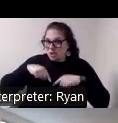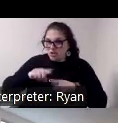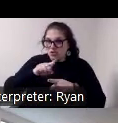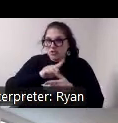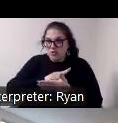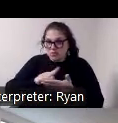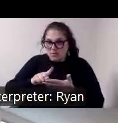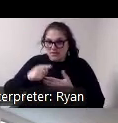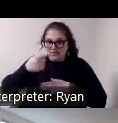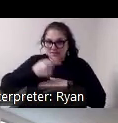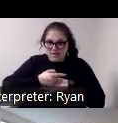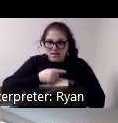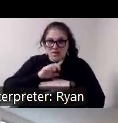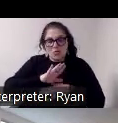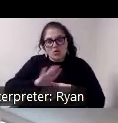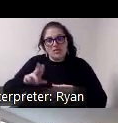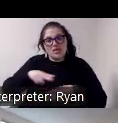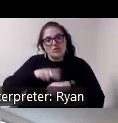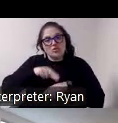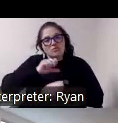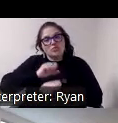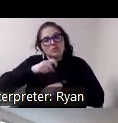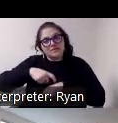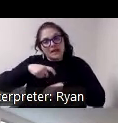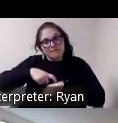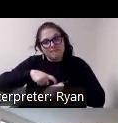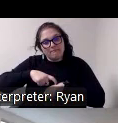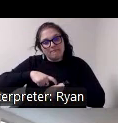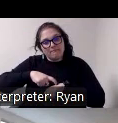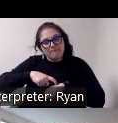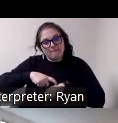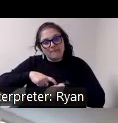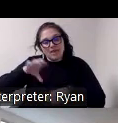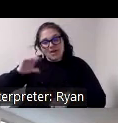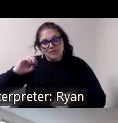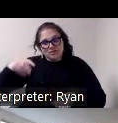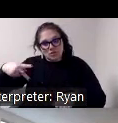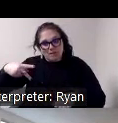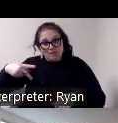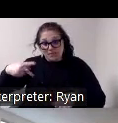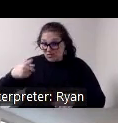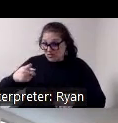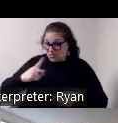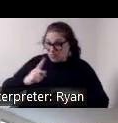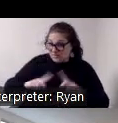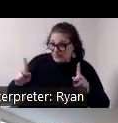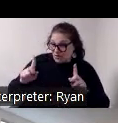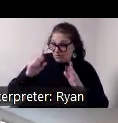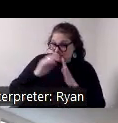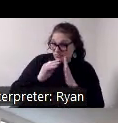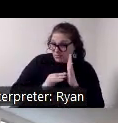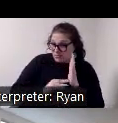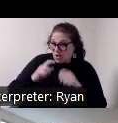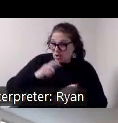their normal work time and is maybe comped or anything, is there something different that needs to be done